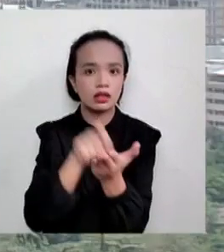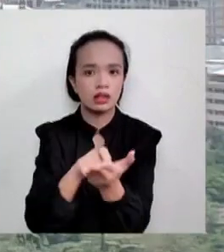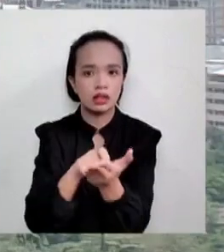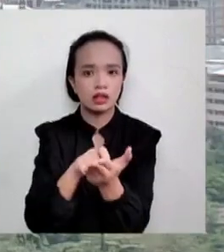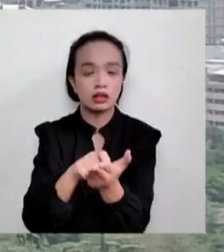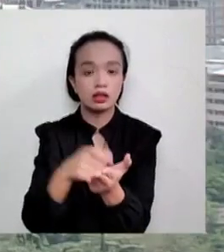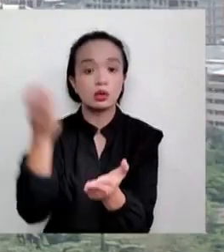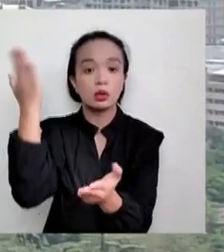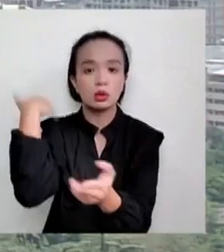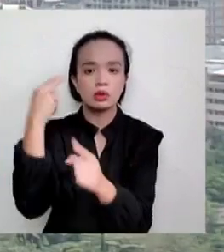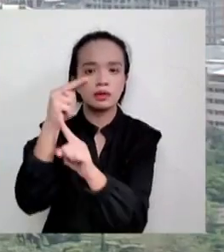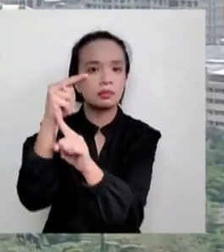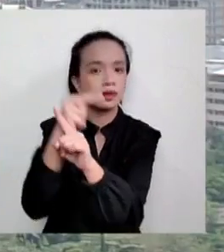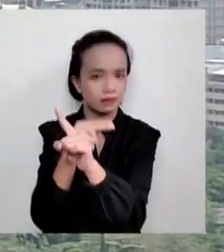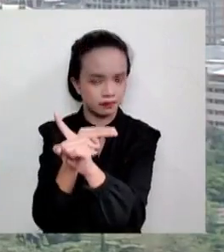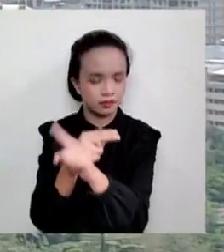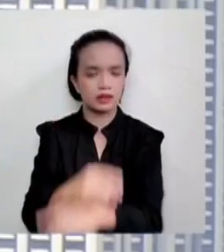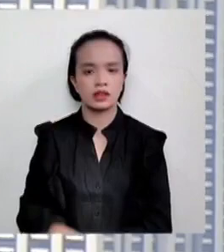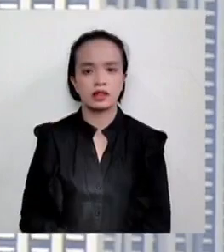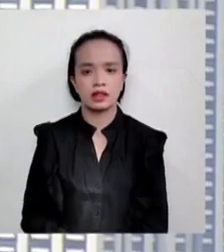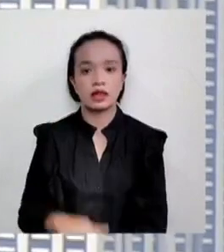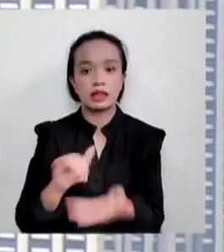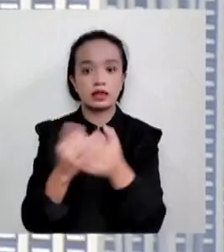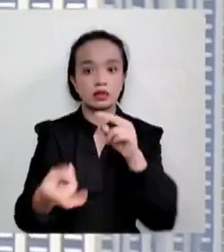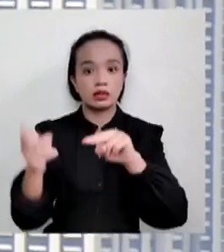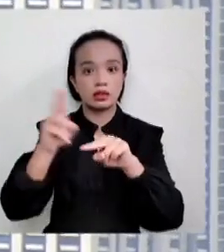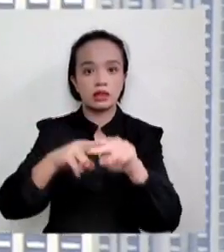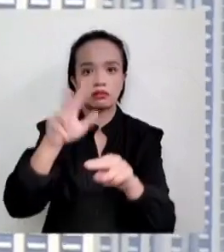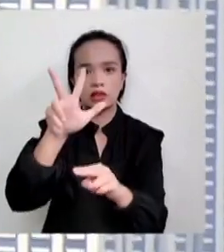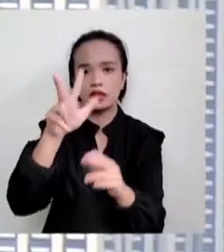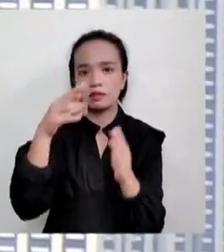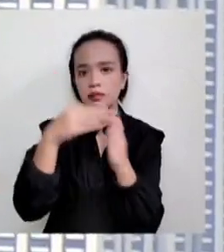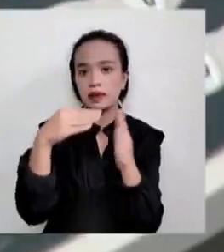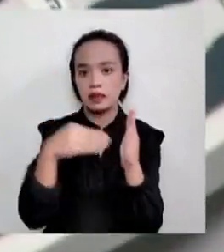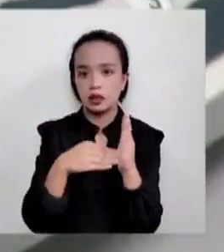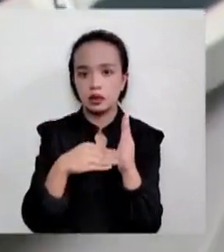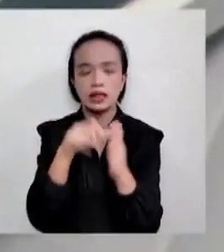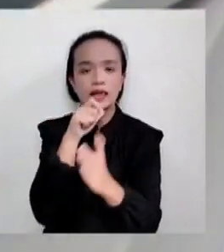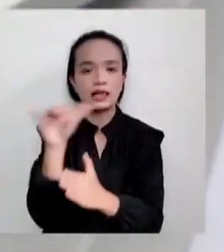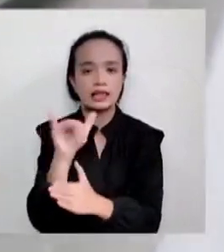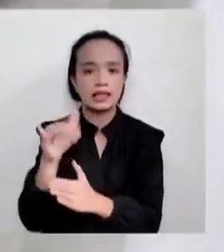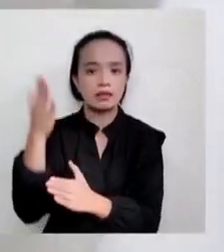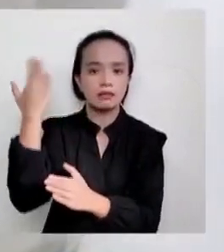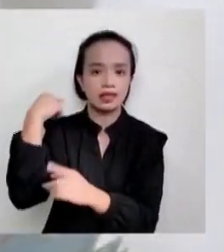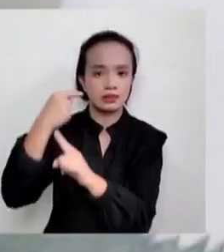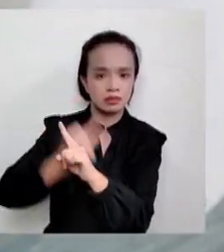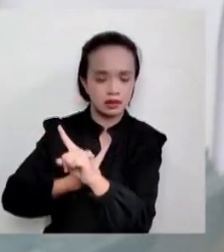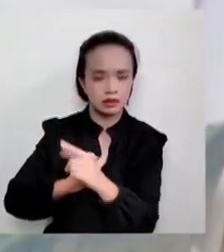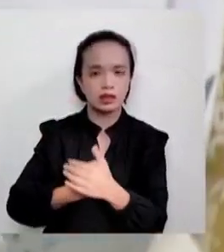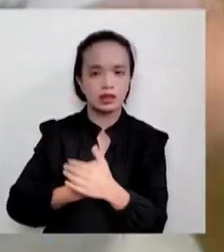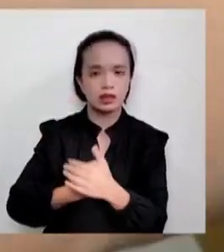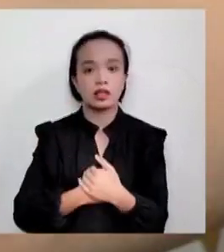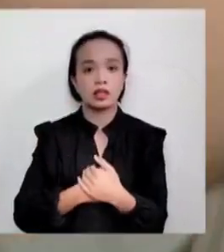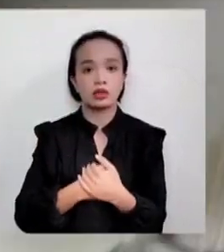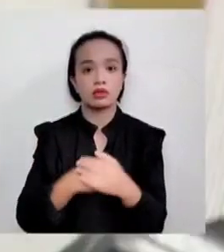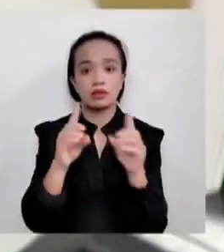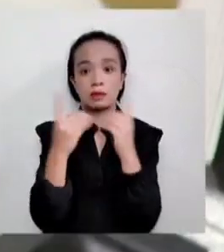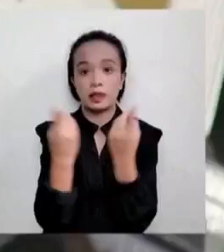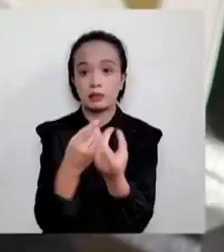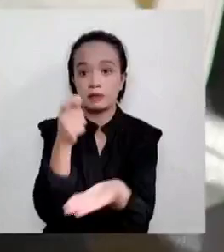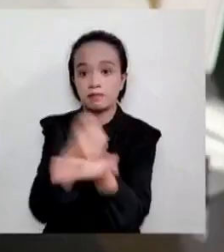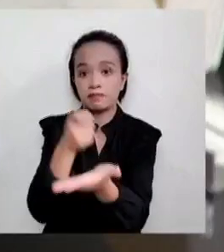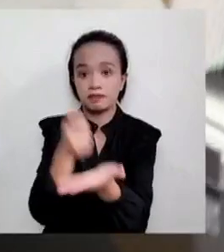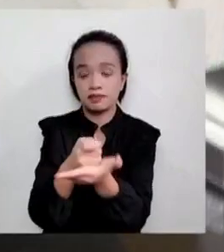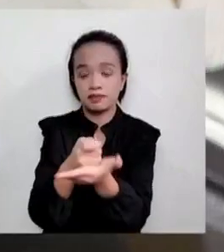pesos in November. That's an increase of around 3 billion pesos from the previous month. The Bureau of Treasury cites the impact